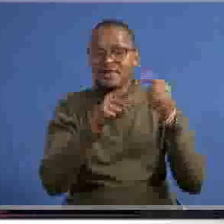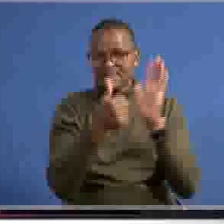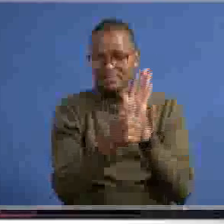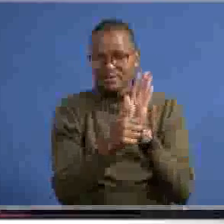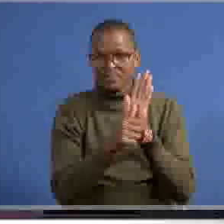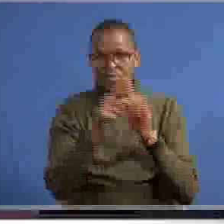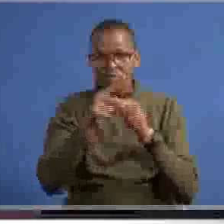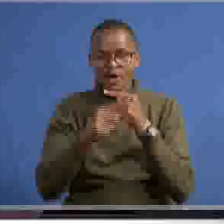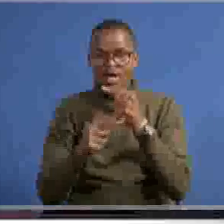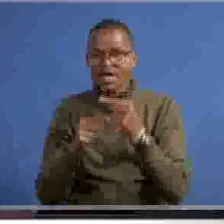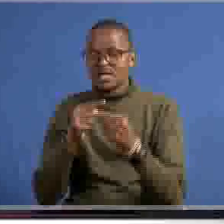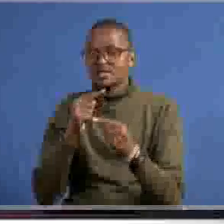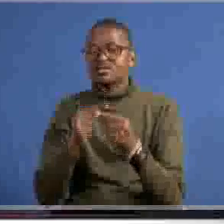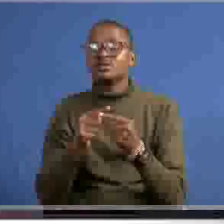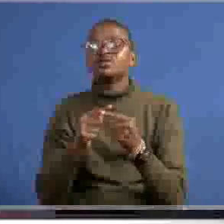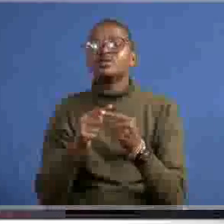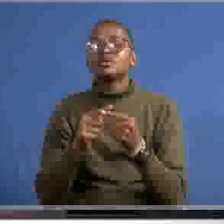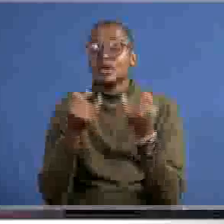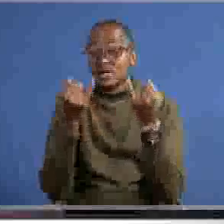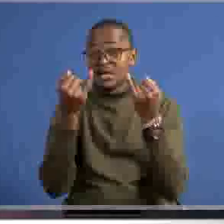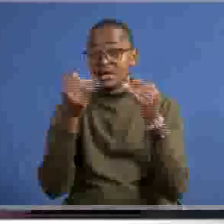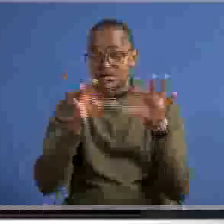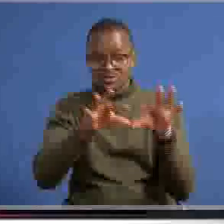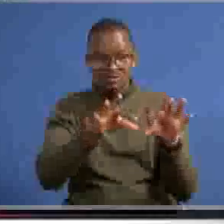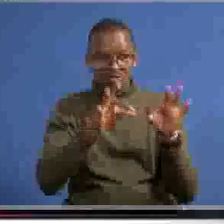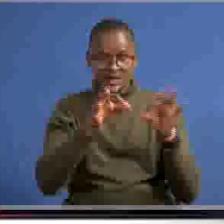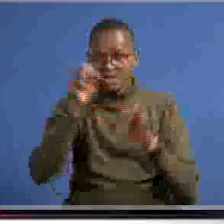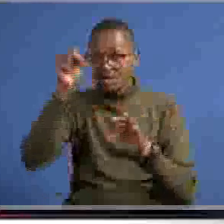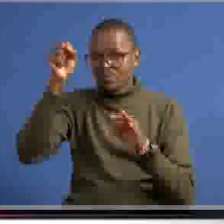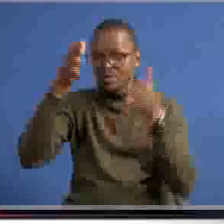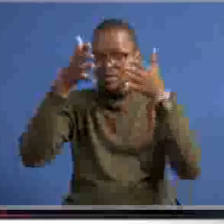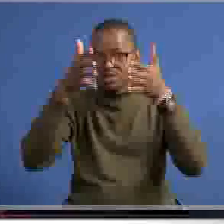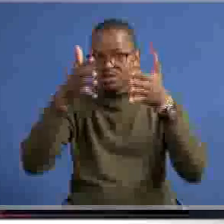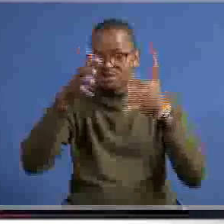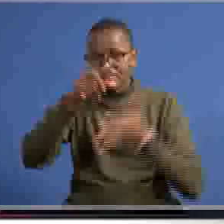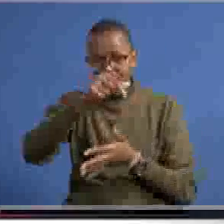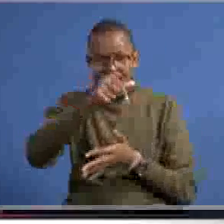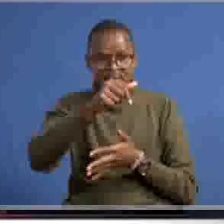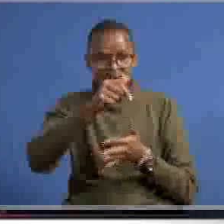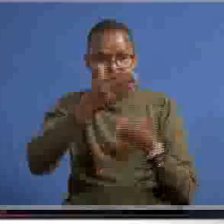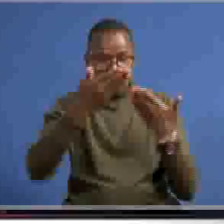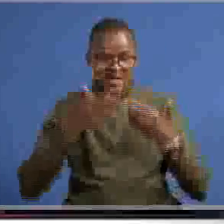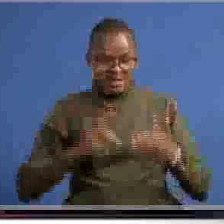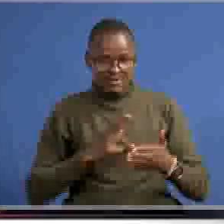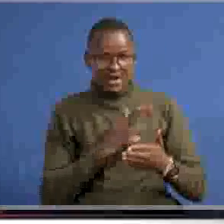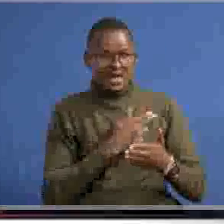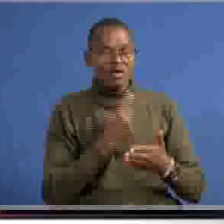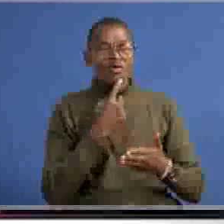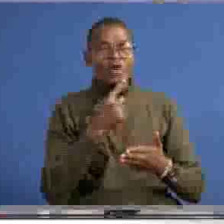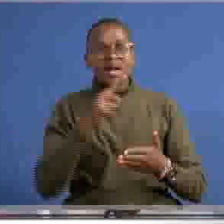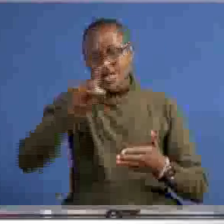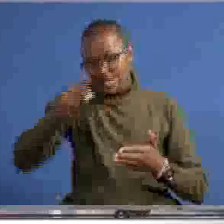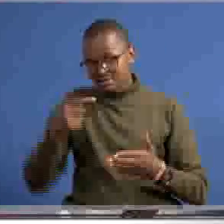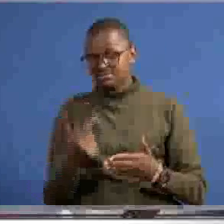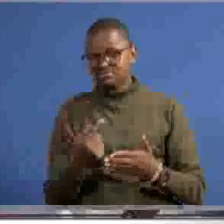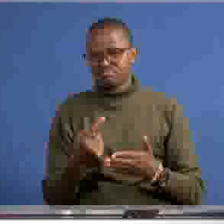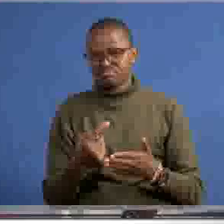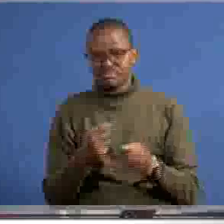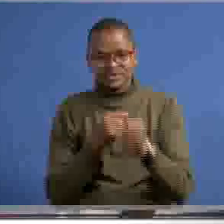is when now you take the politician man insane yes given hundred thousand